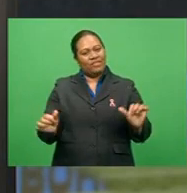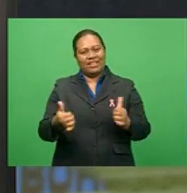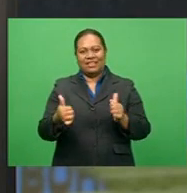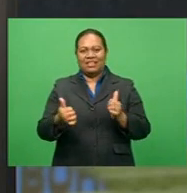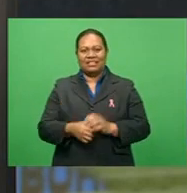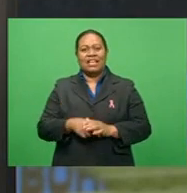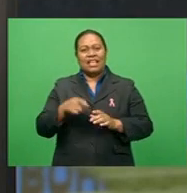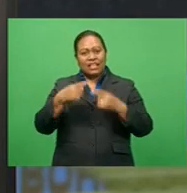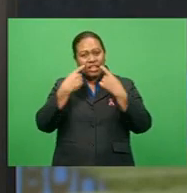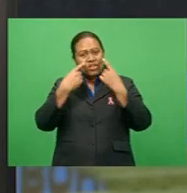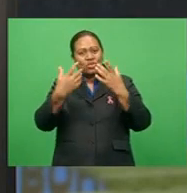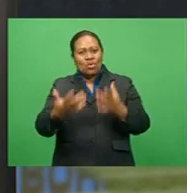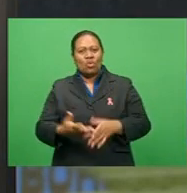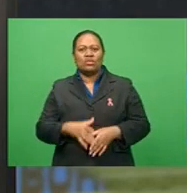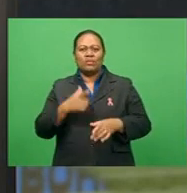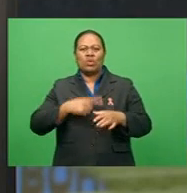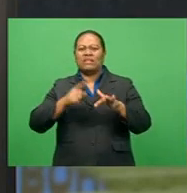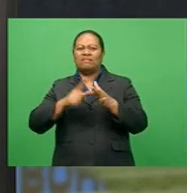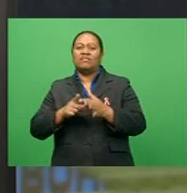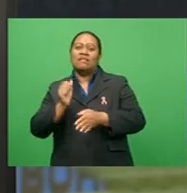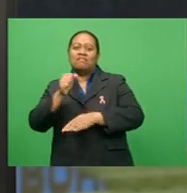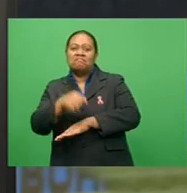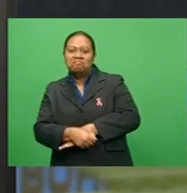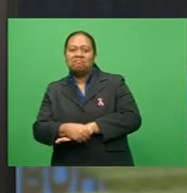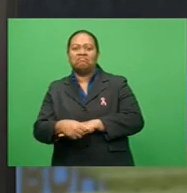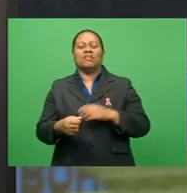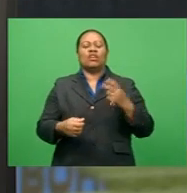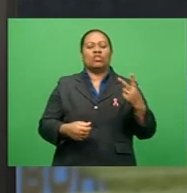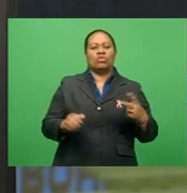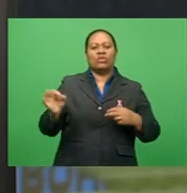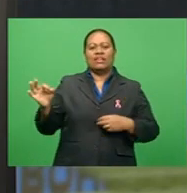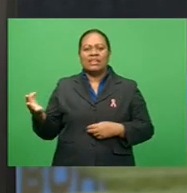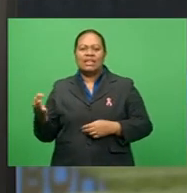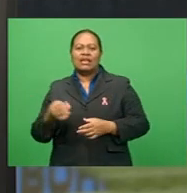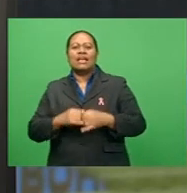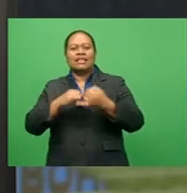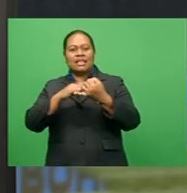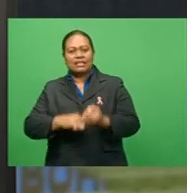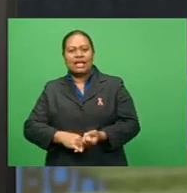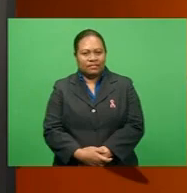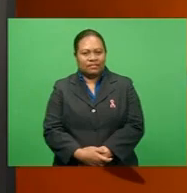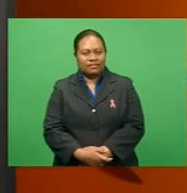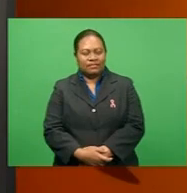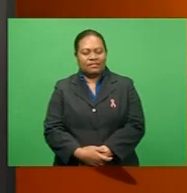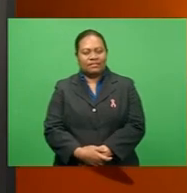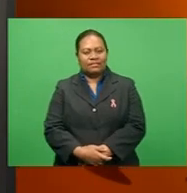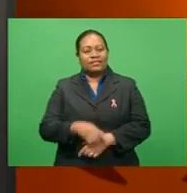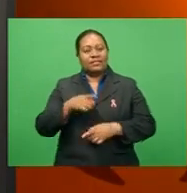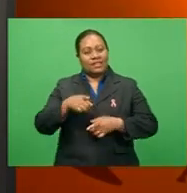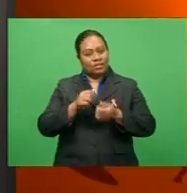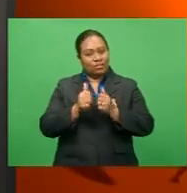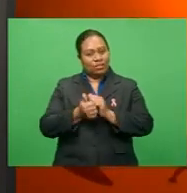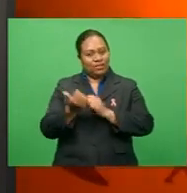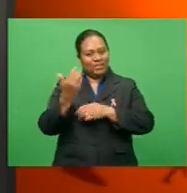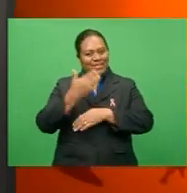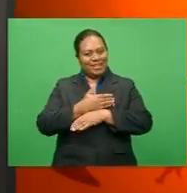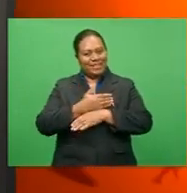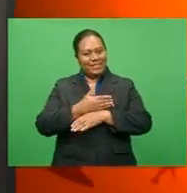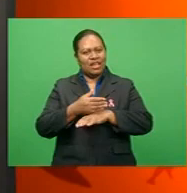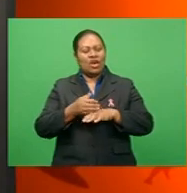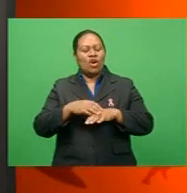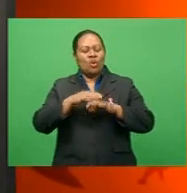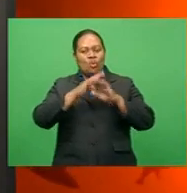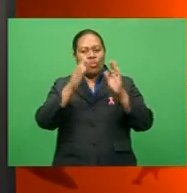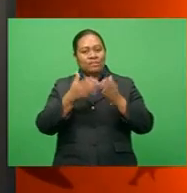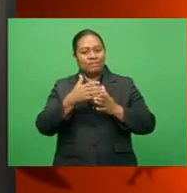as leaders Everton crashed to a 2-0 defeat against an impressive Southampton this morning. That's it from Sports Tonight. In the world of the